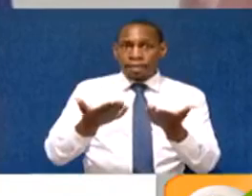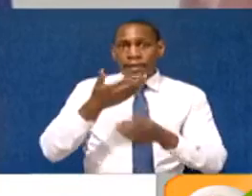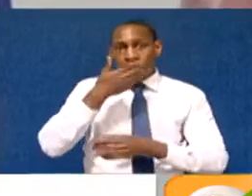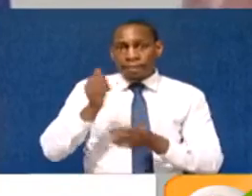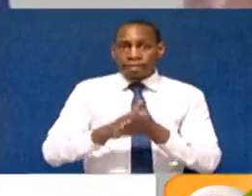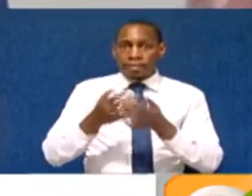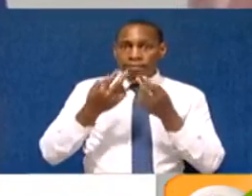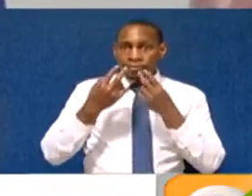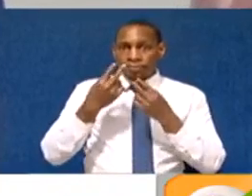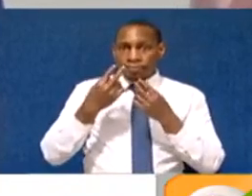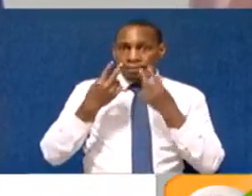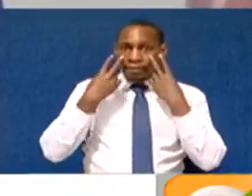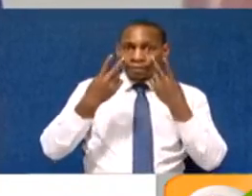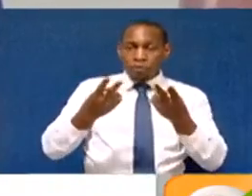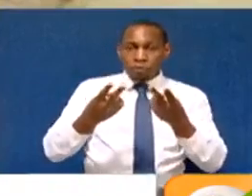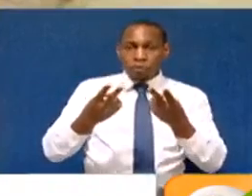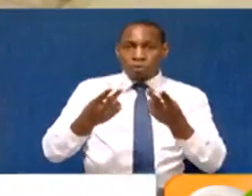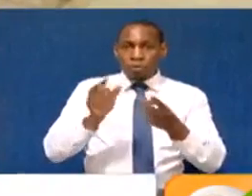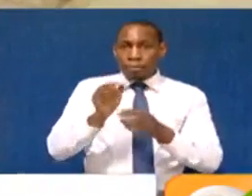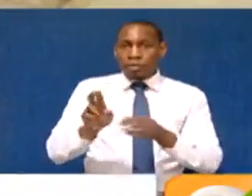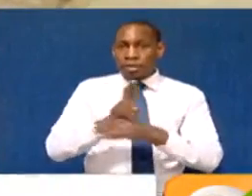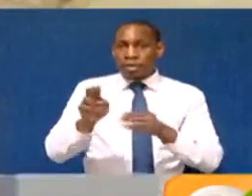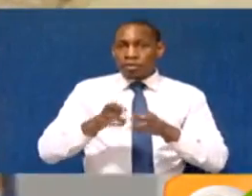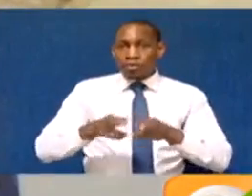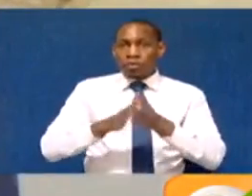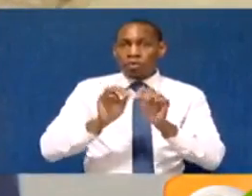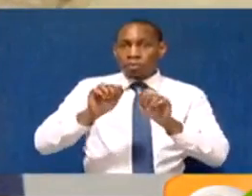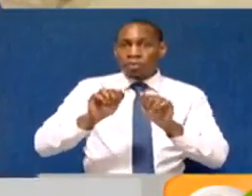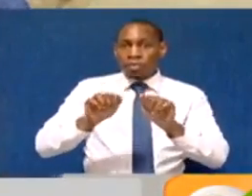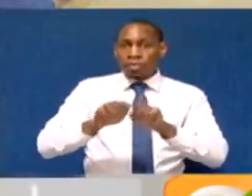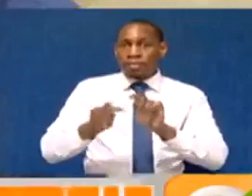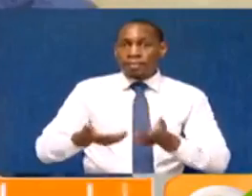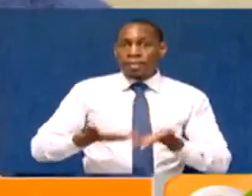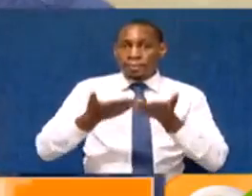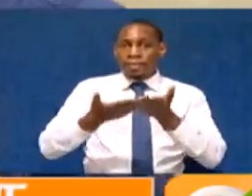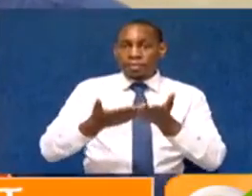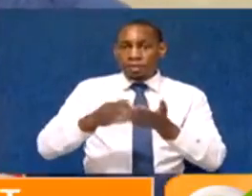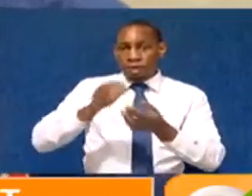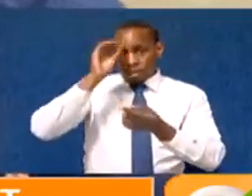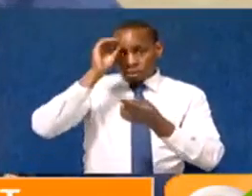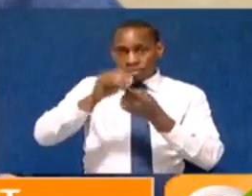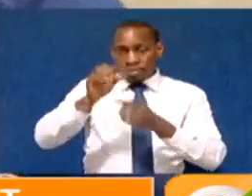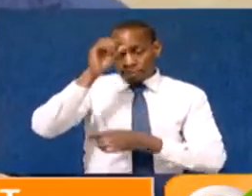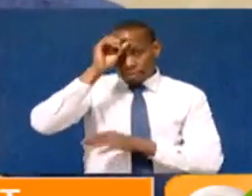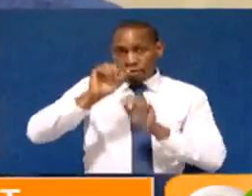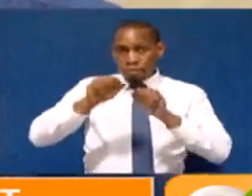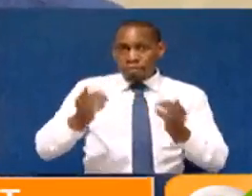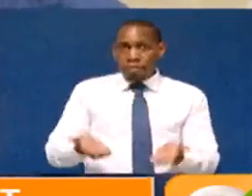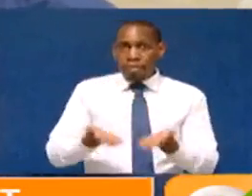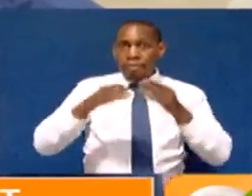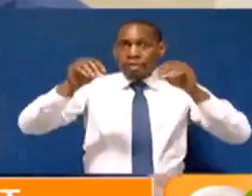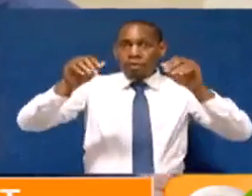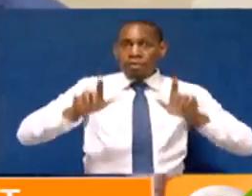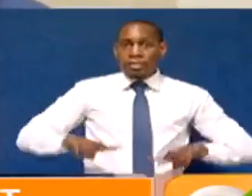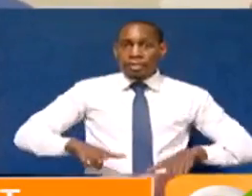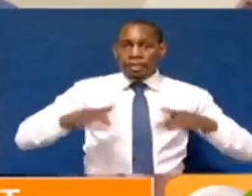providing a better visibility for the road users. So it can also give an indication of the objective of the government to be able to improve the